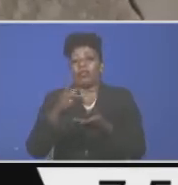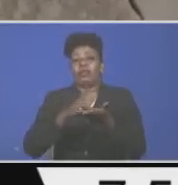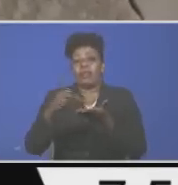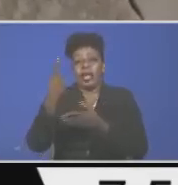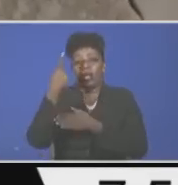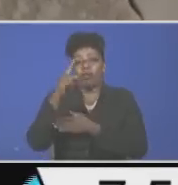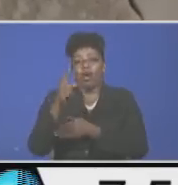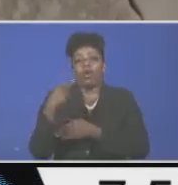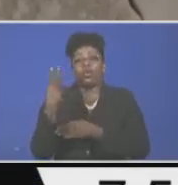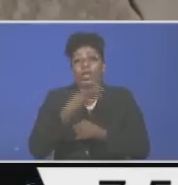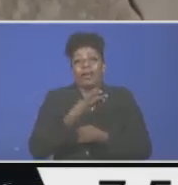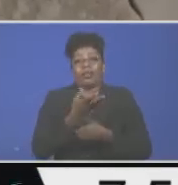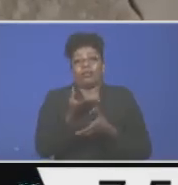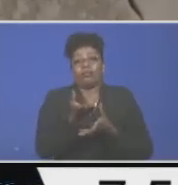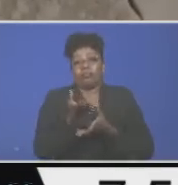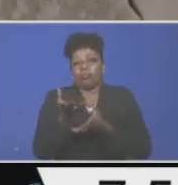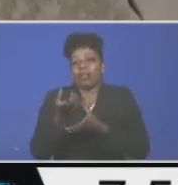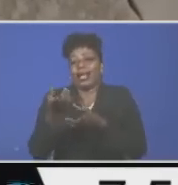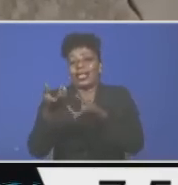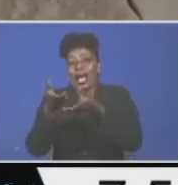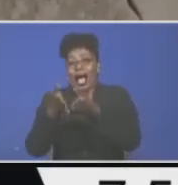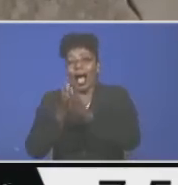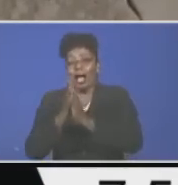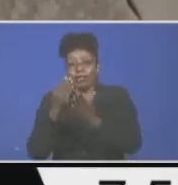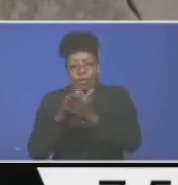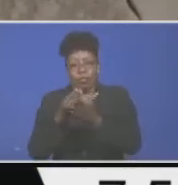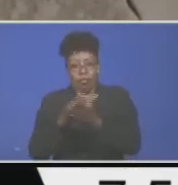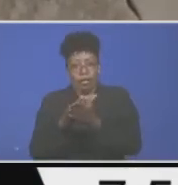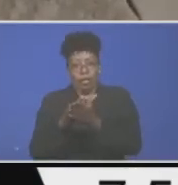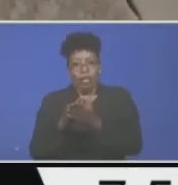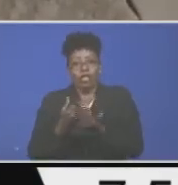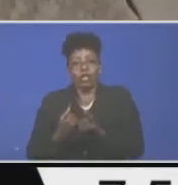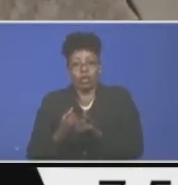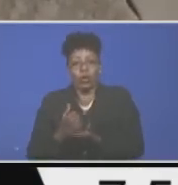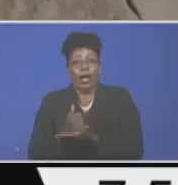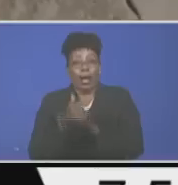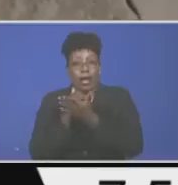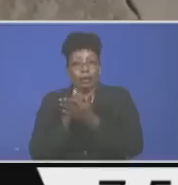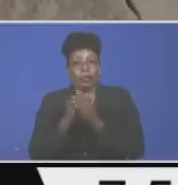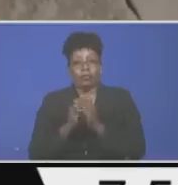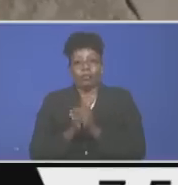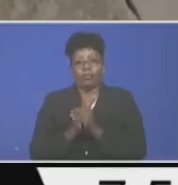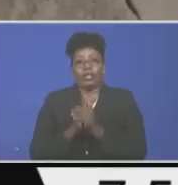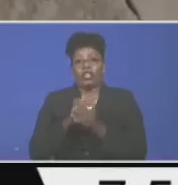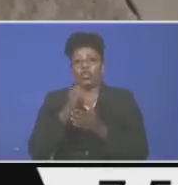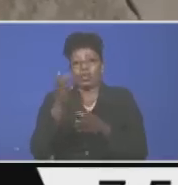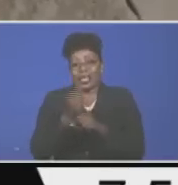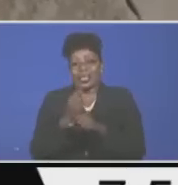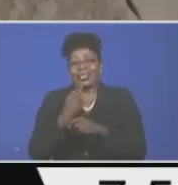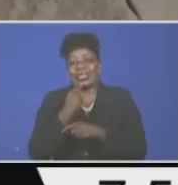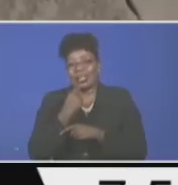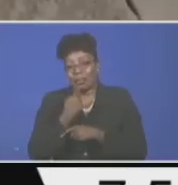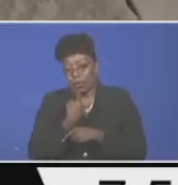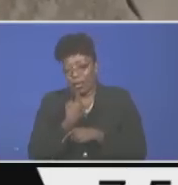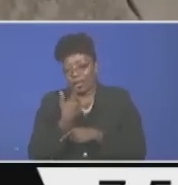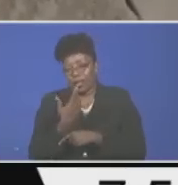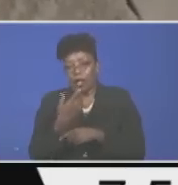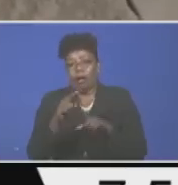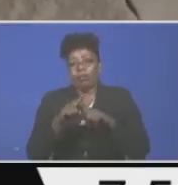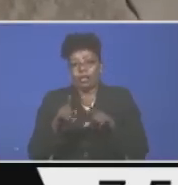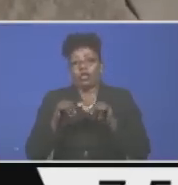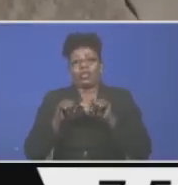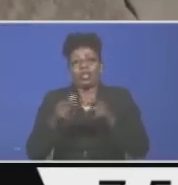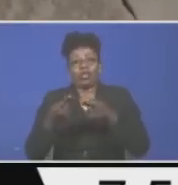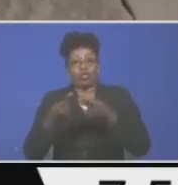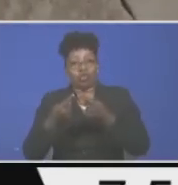and solicit sponsors to go off, which is unfortunate. And, you get disappointed a lot, but nevertheless, you